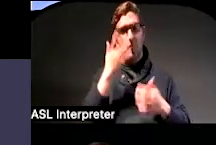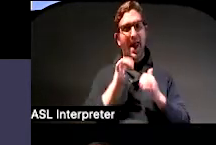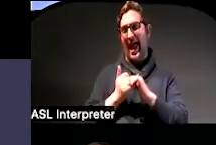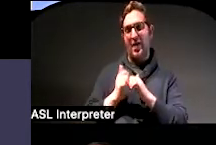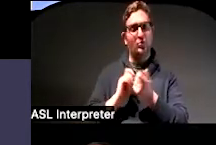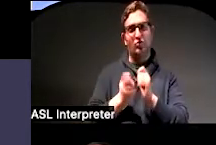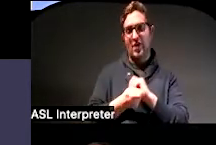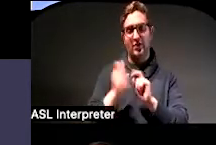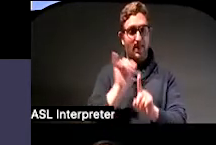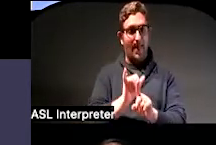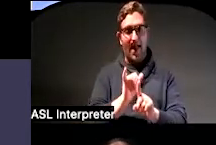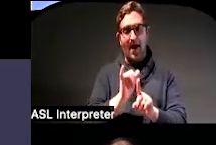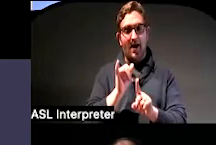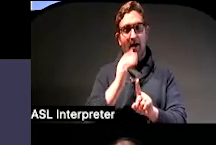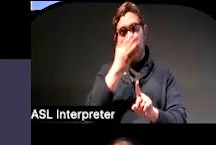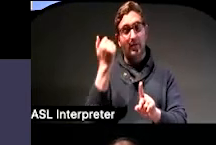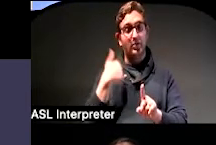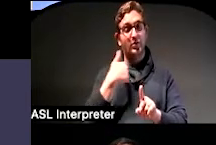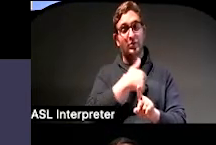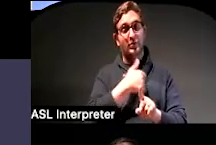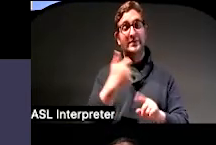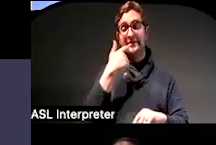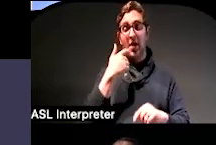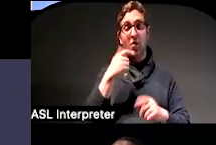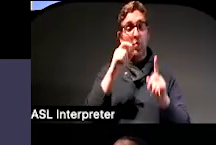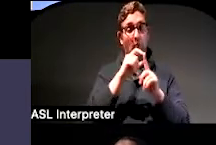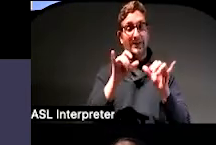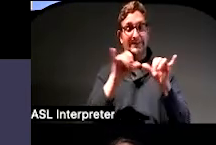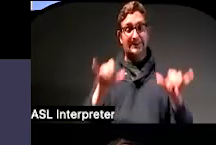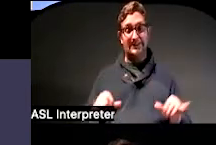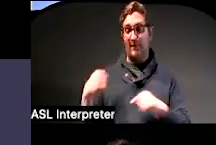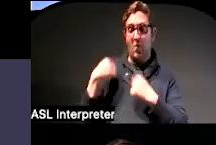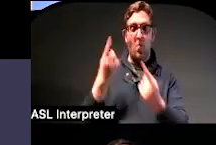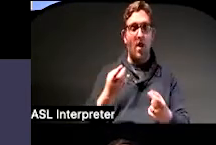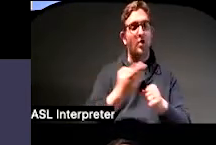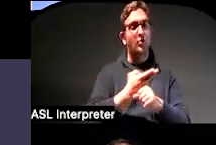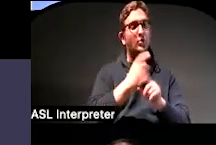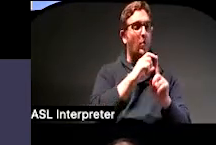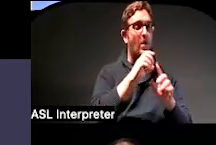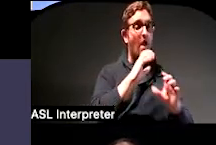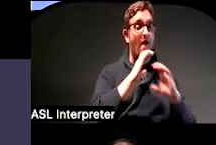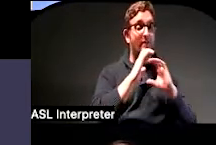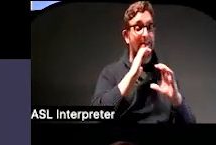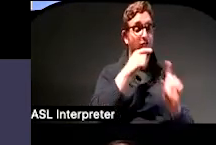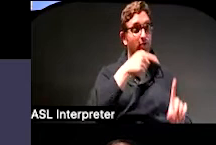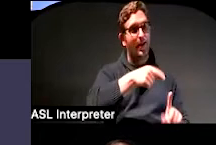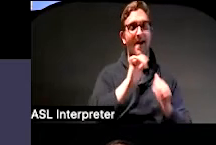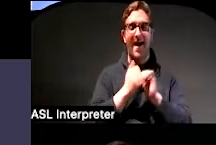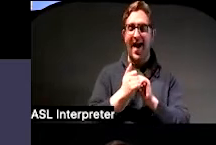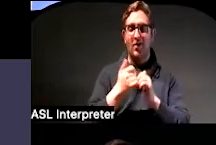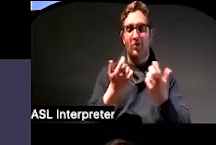Because we said the word systems a while. We've used the word conversations. How do